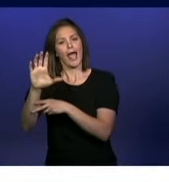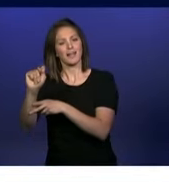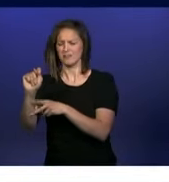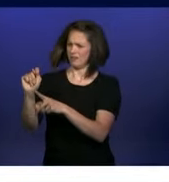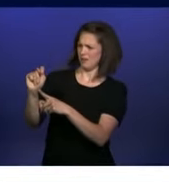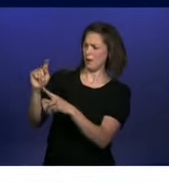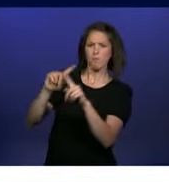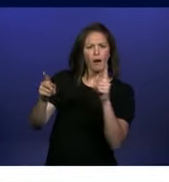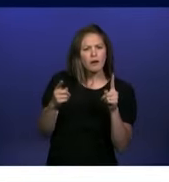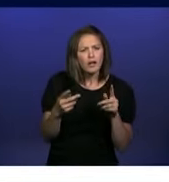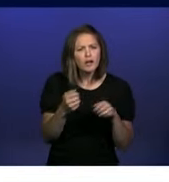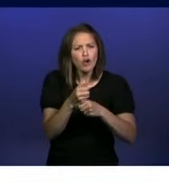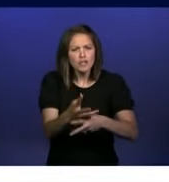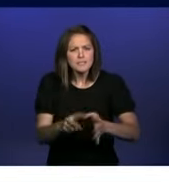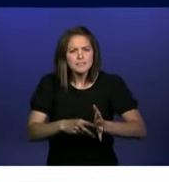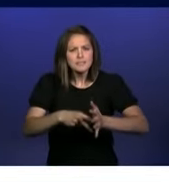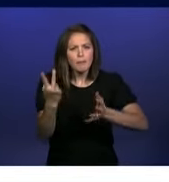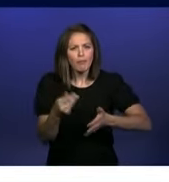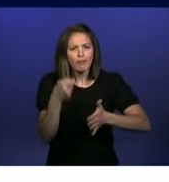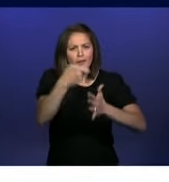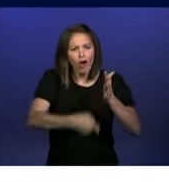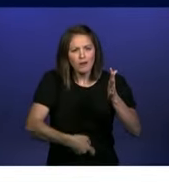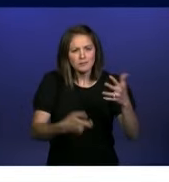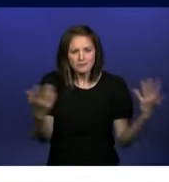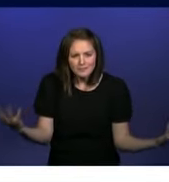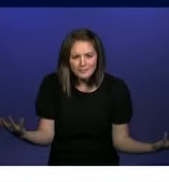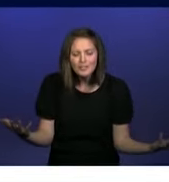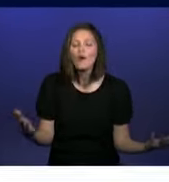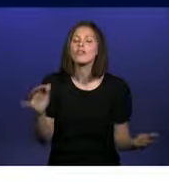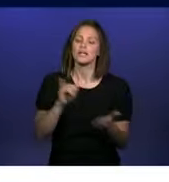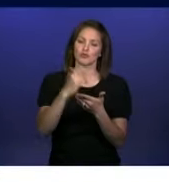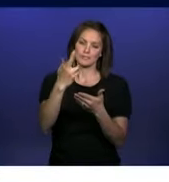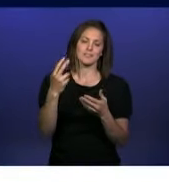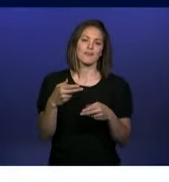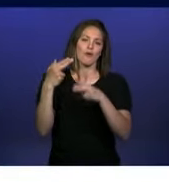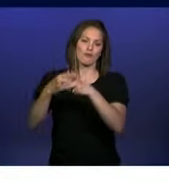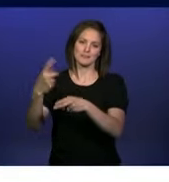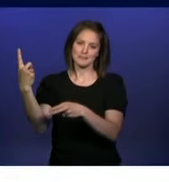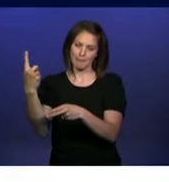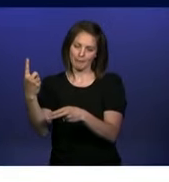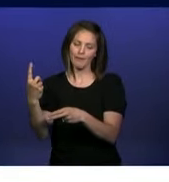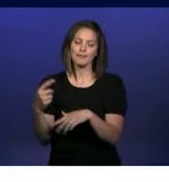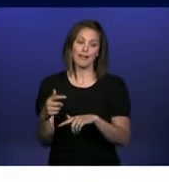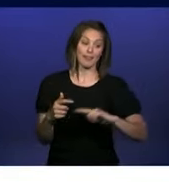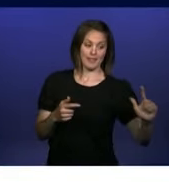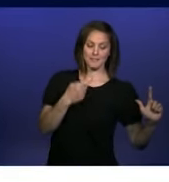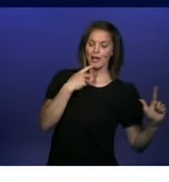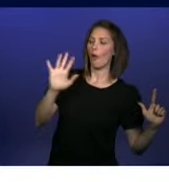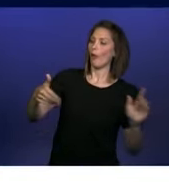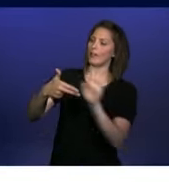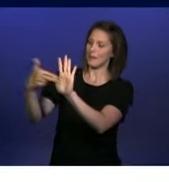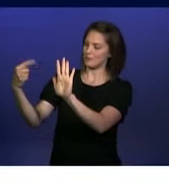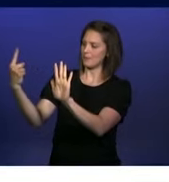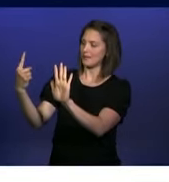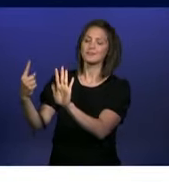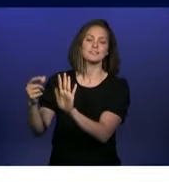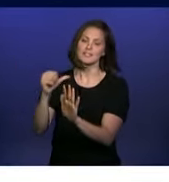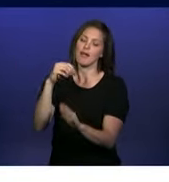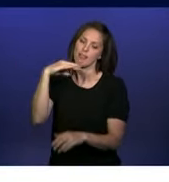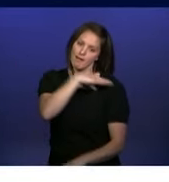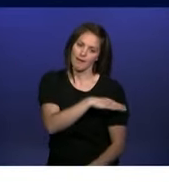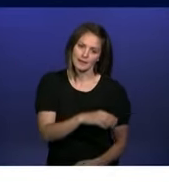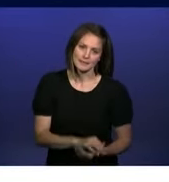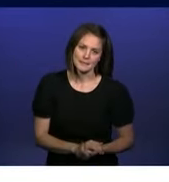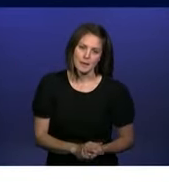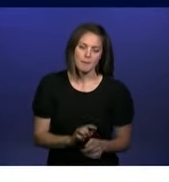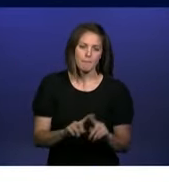health care are going to double in the next 2.5 years act. So they called it, they did what the left does so well, and they labeled it in a thing that was an intentional lie.